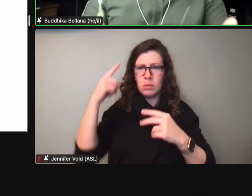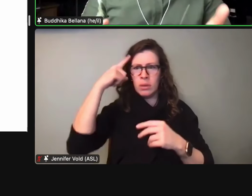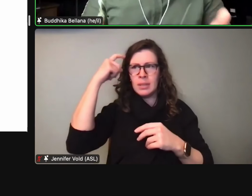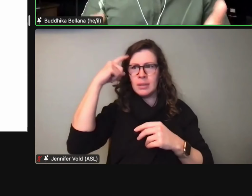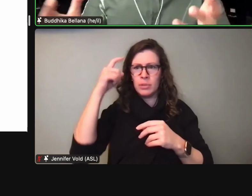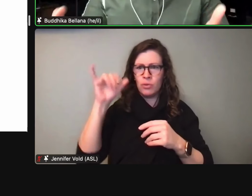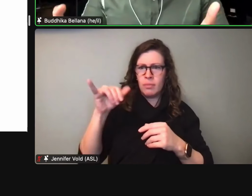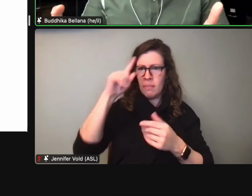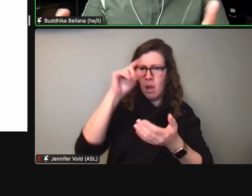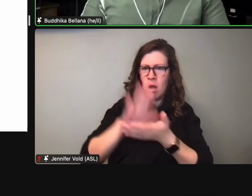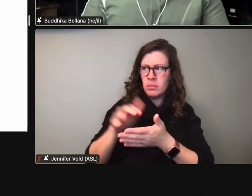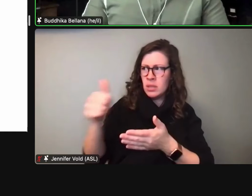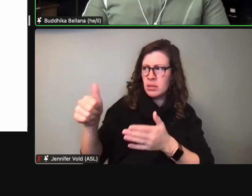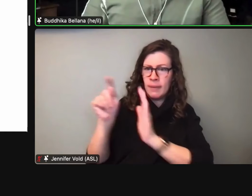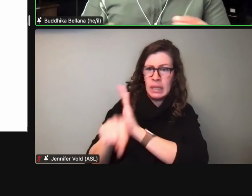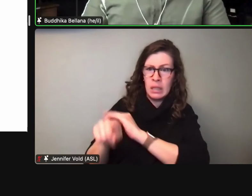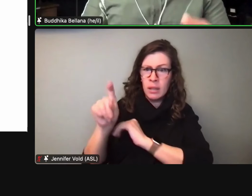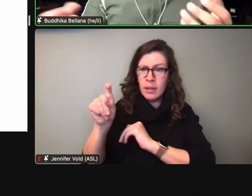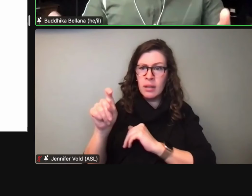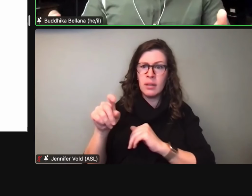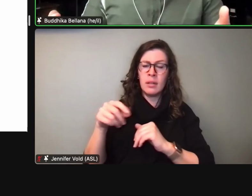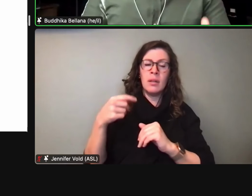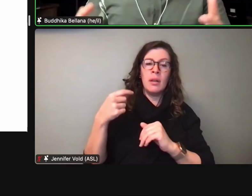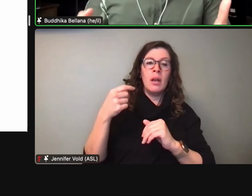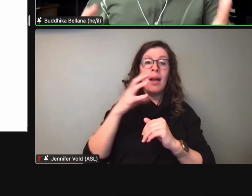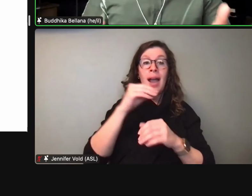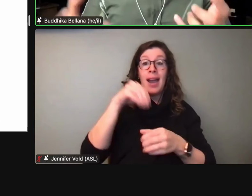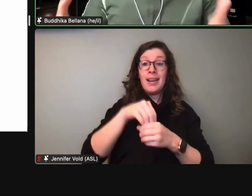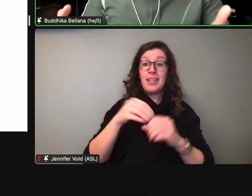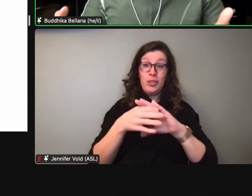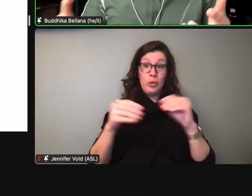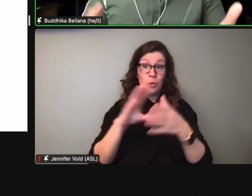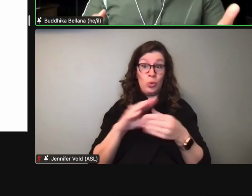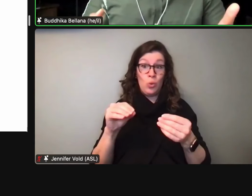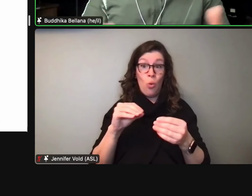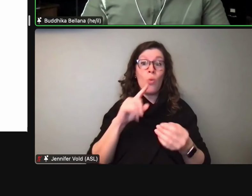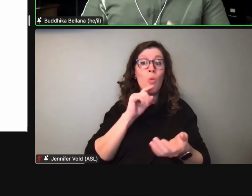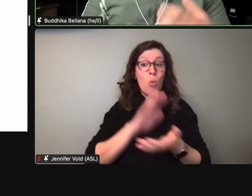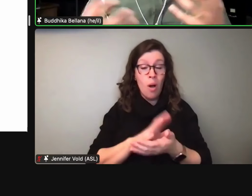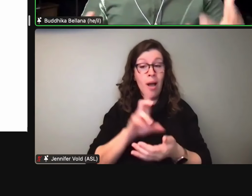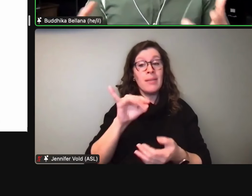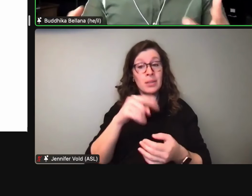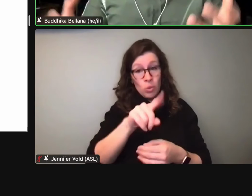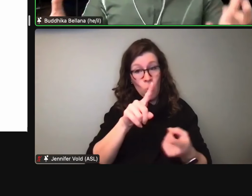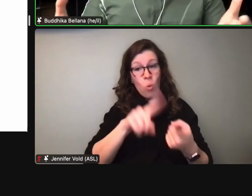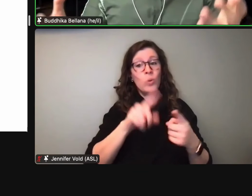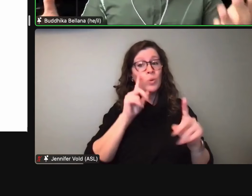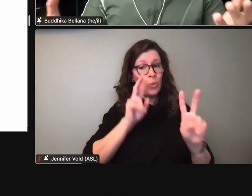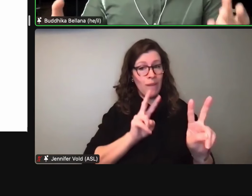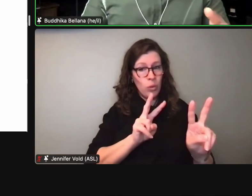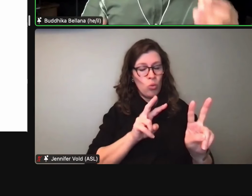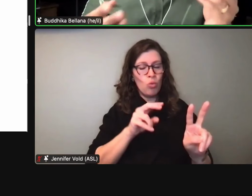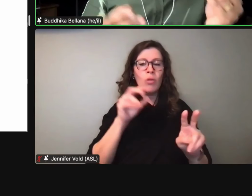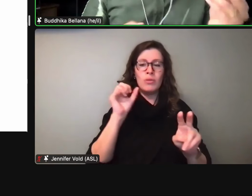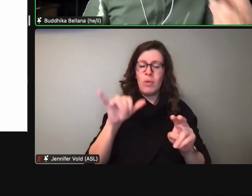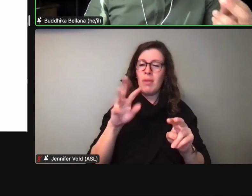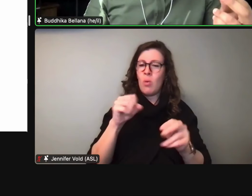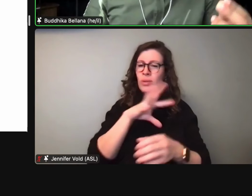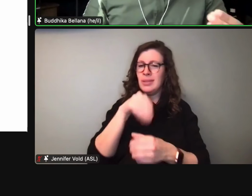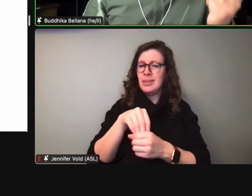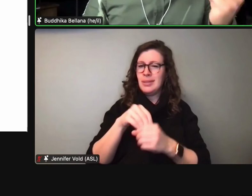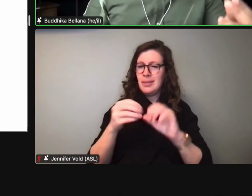maybe actually committing murder. And in the story, the wife actually attended a funeral, and that was an element of the story. And you can kind